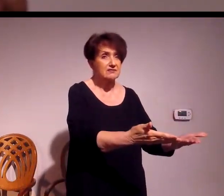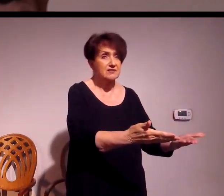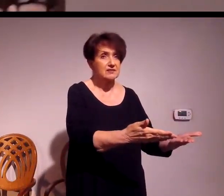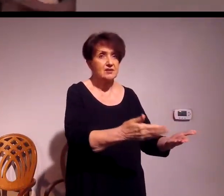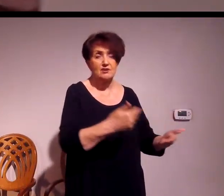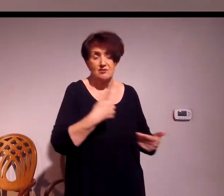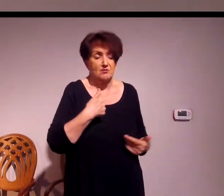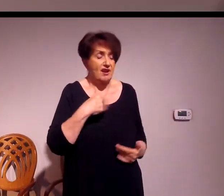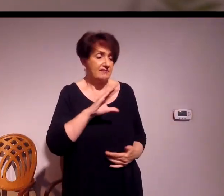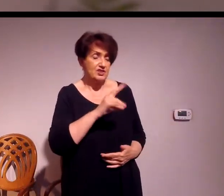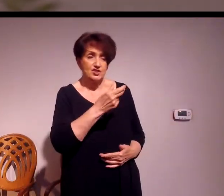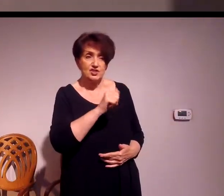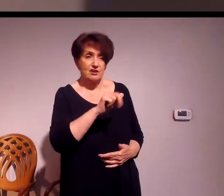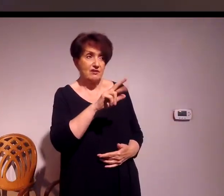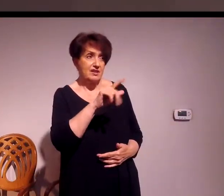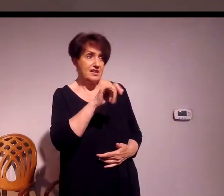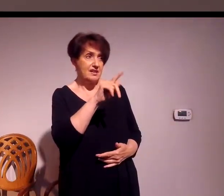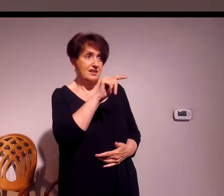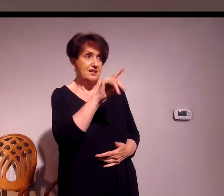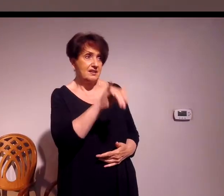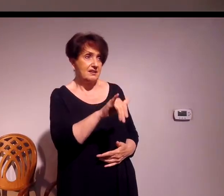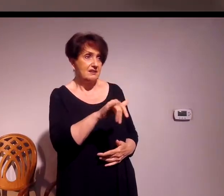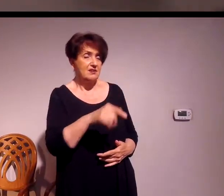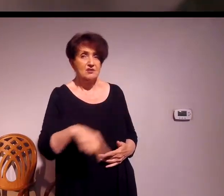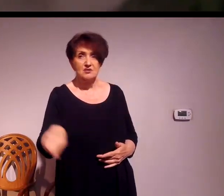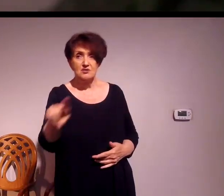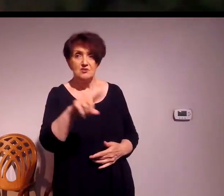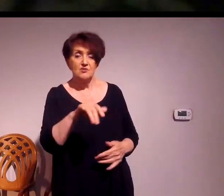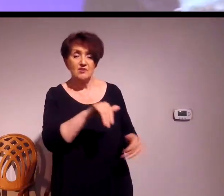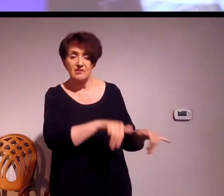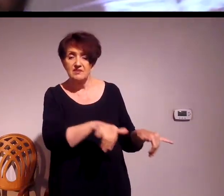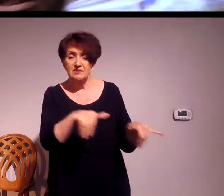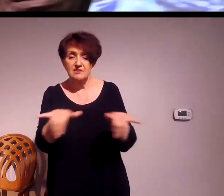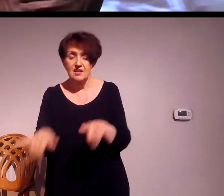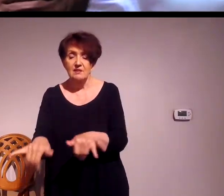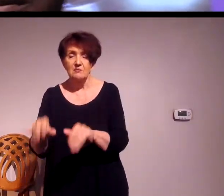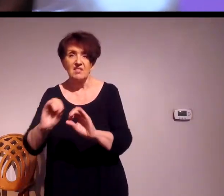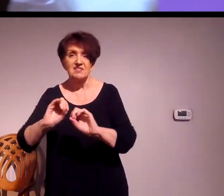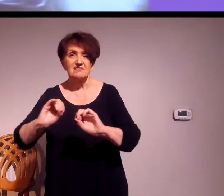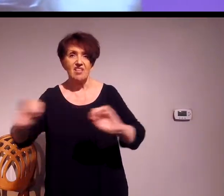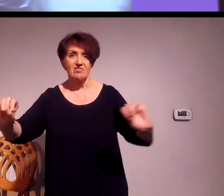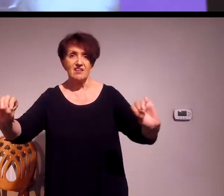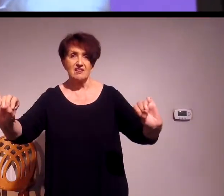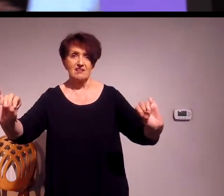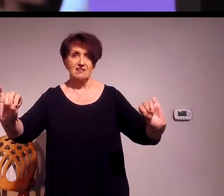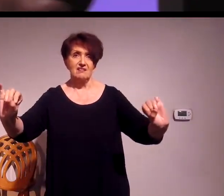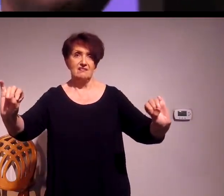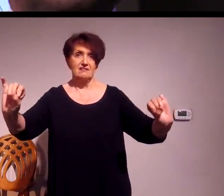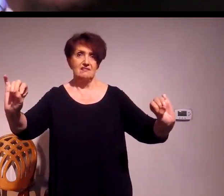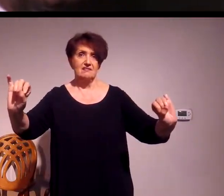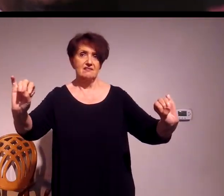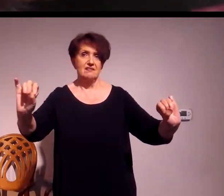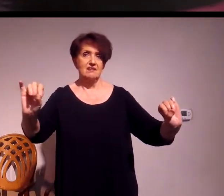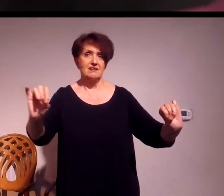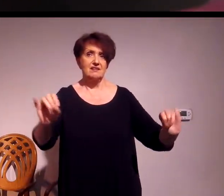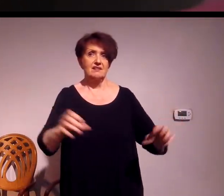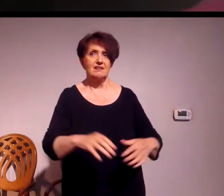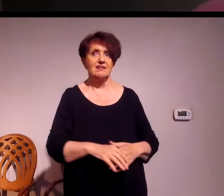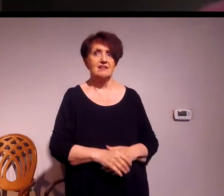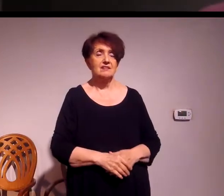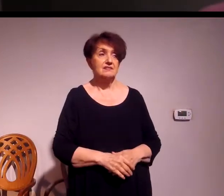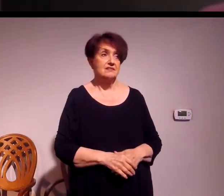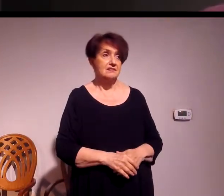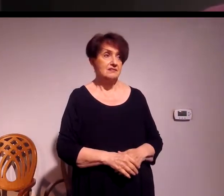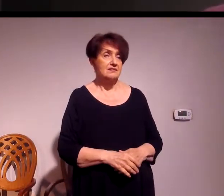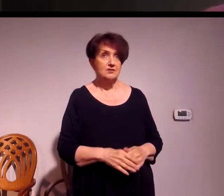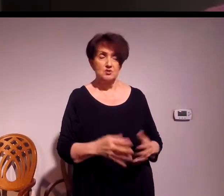charity, then you are the same as nothing. Got it? Amen. Nobody wants to be a nothing